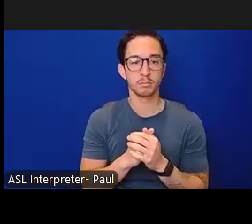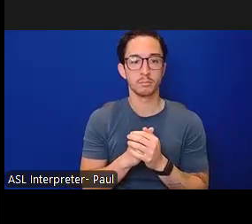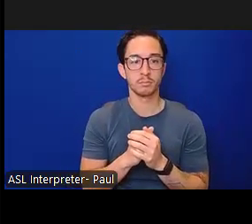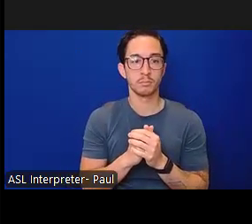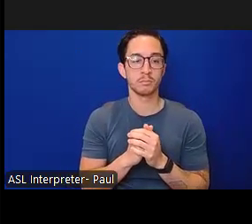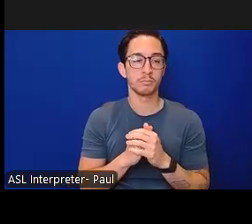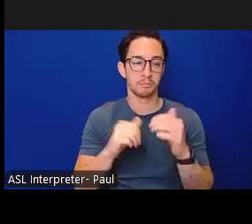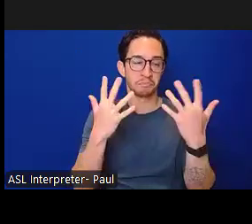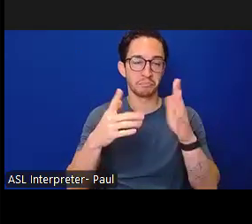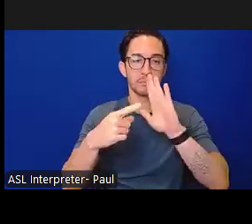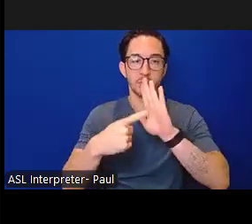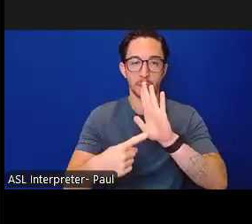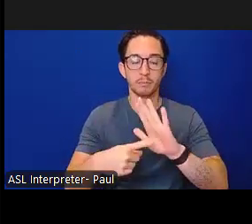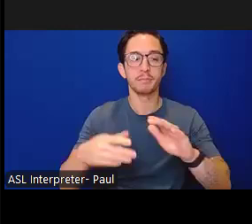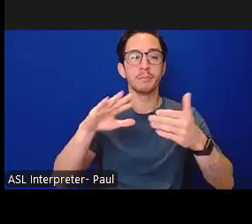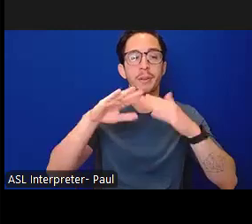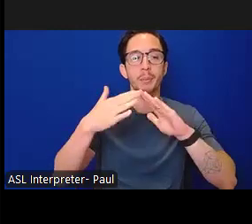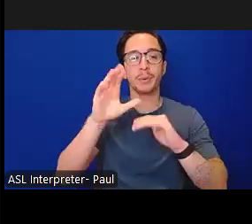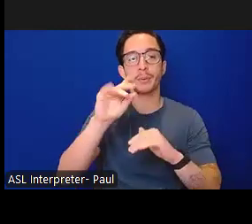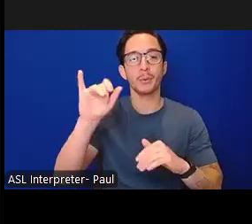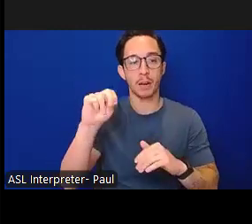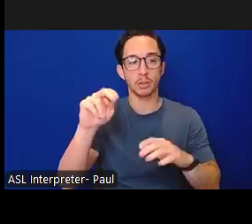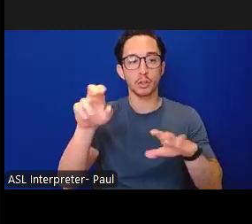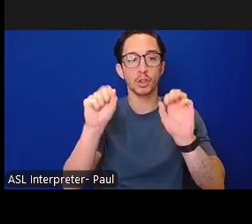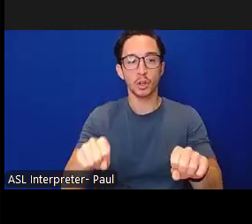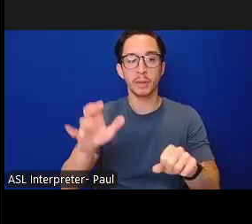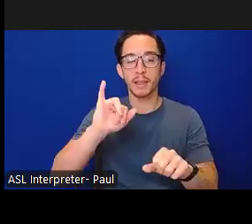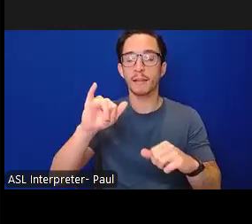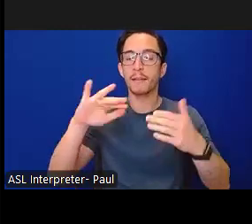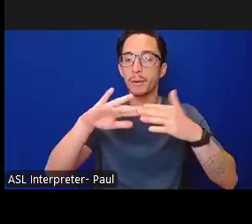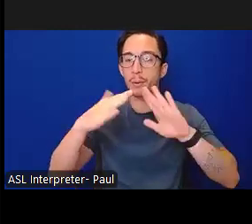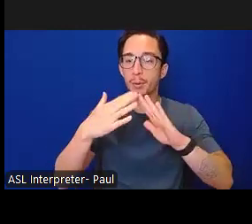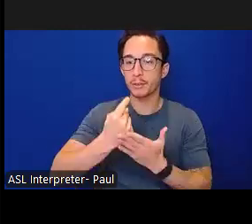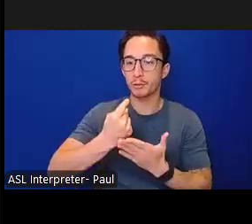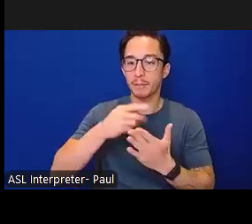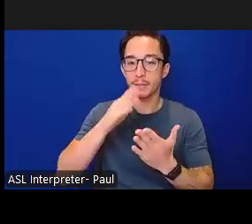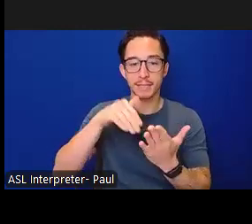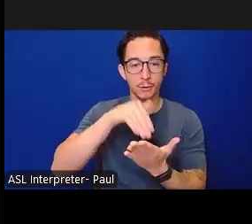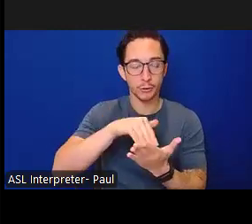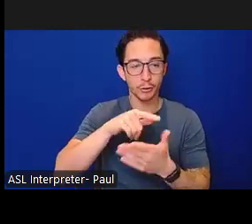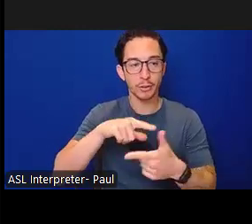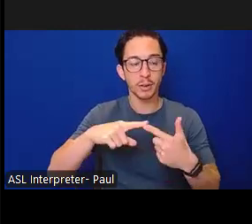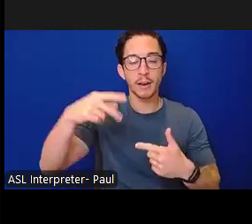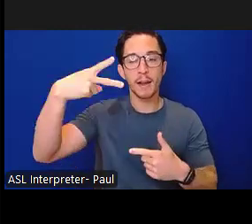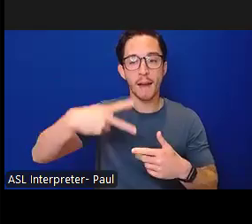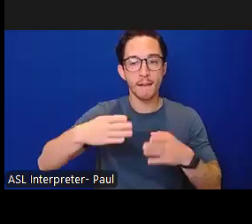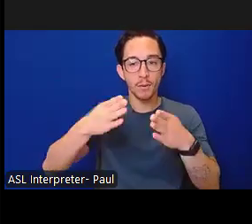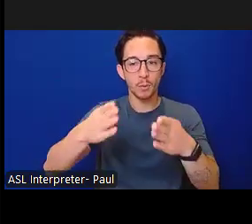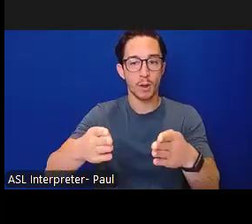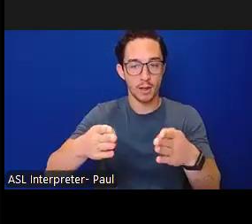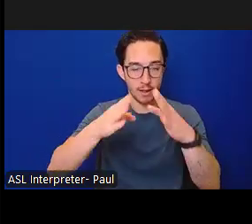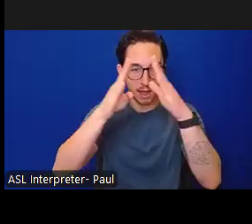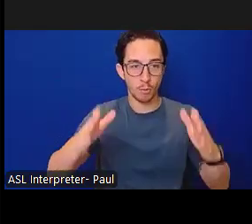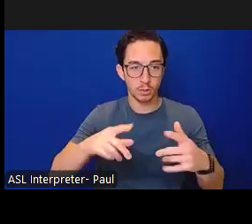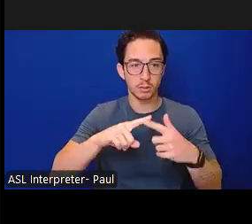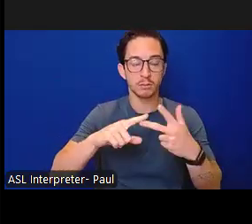So some examples of community corrections can be like a community treatment center, a halfway house, a mental